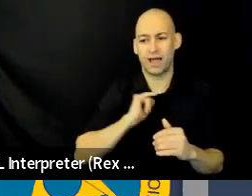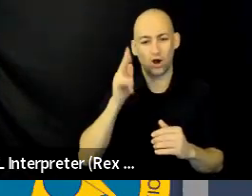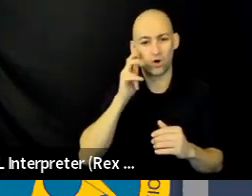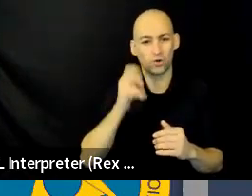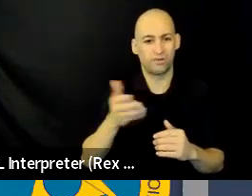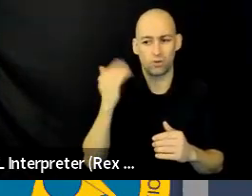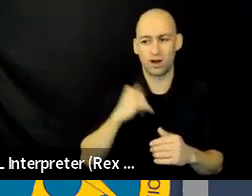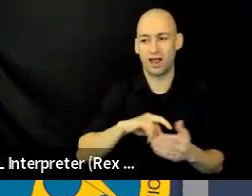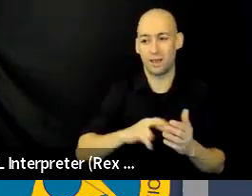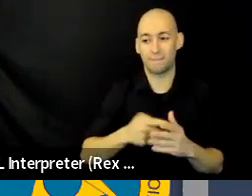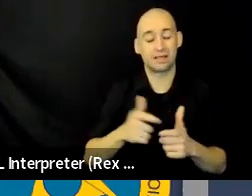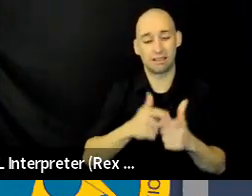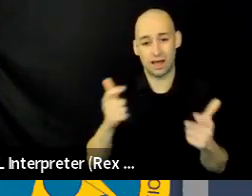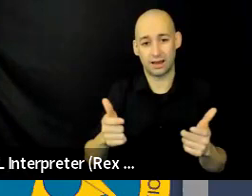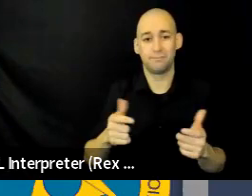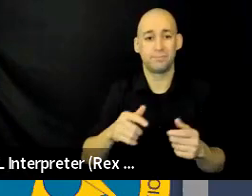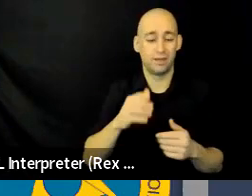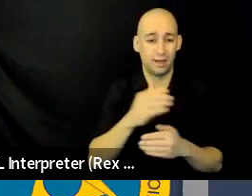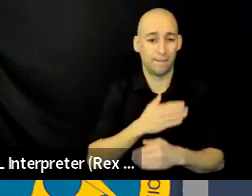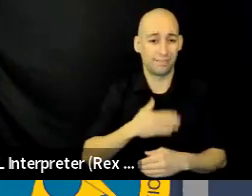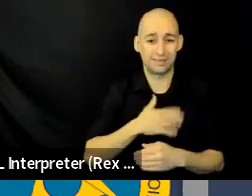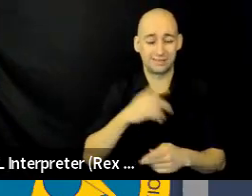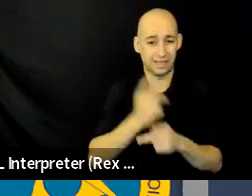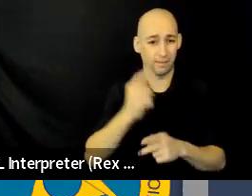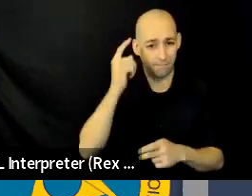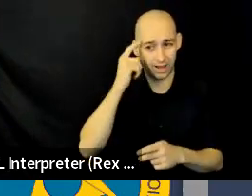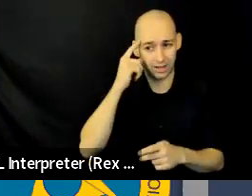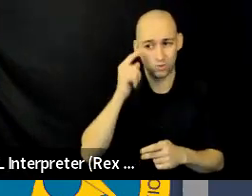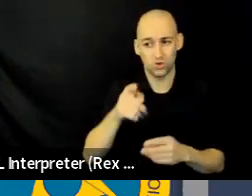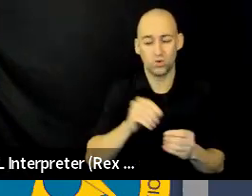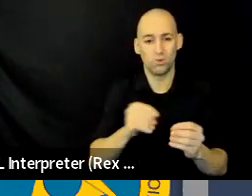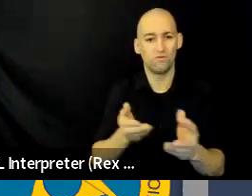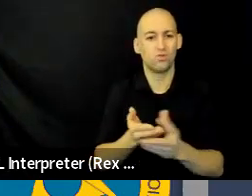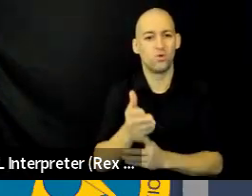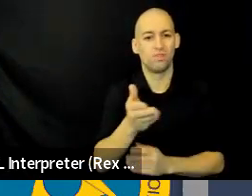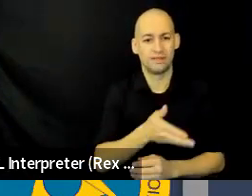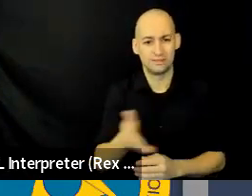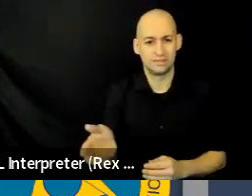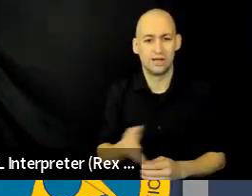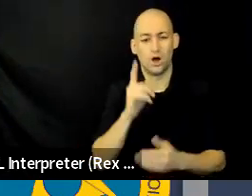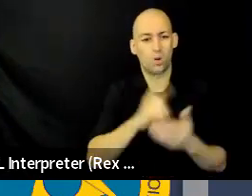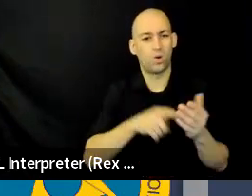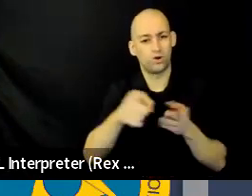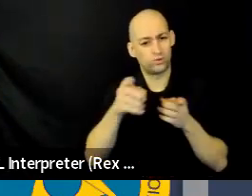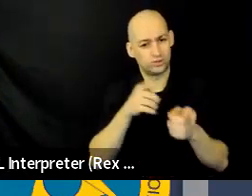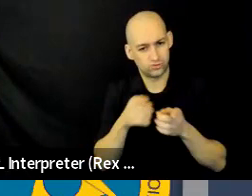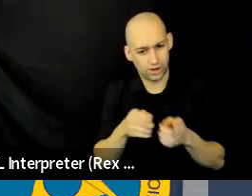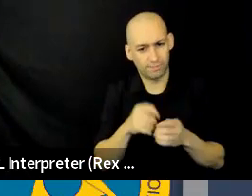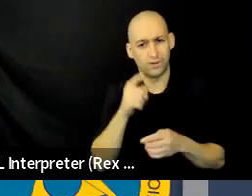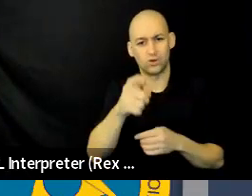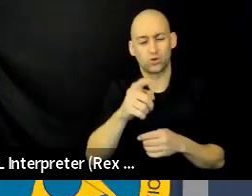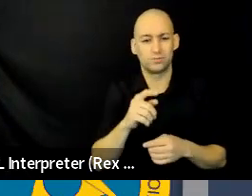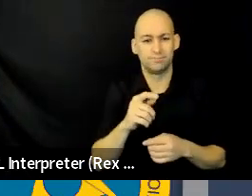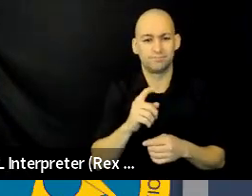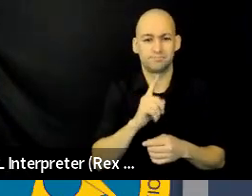lot. Please keep that in mind as you move through this. What you describe and your dedication